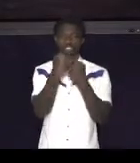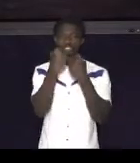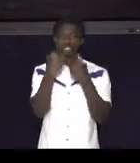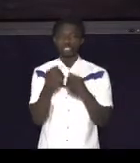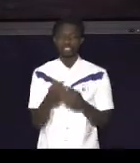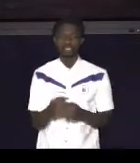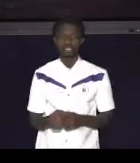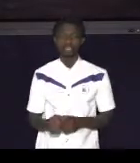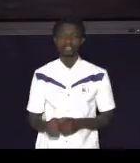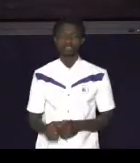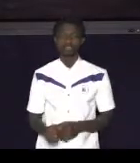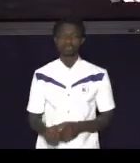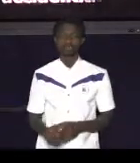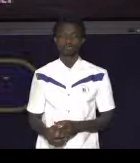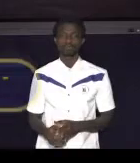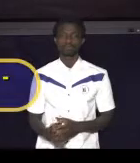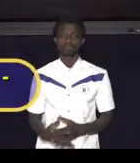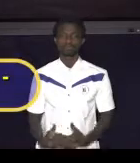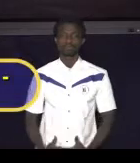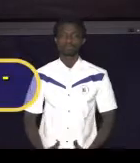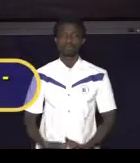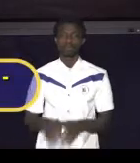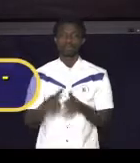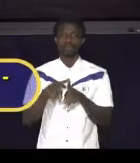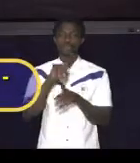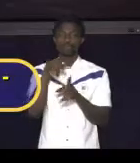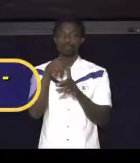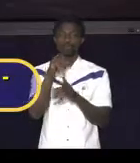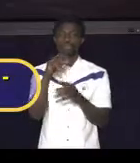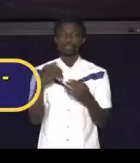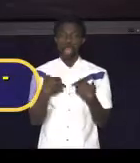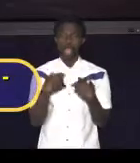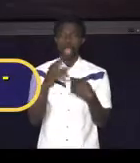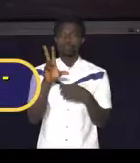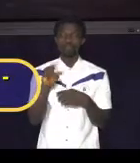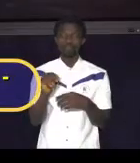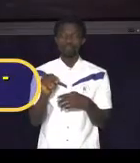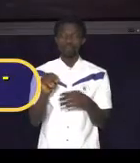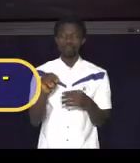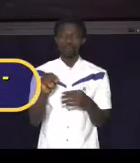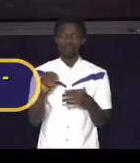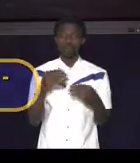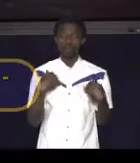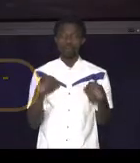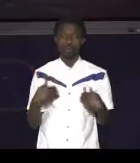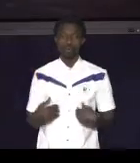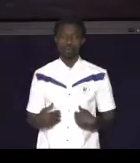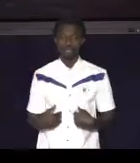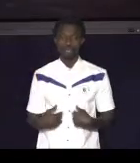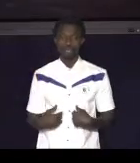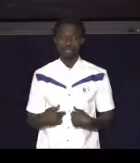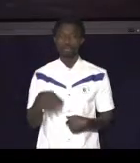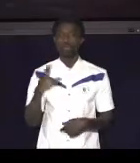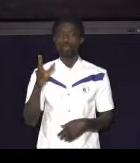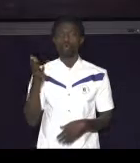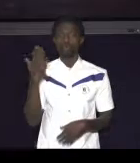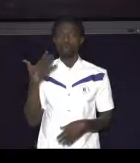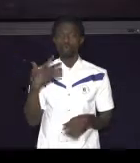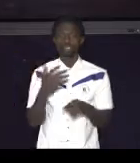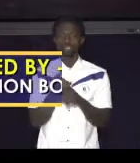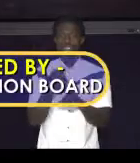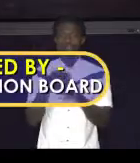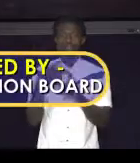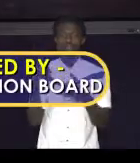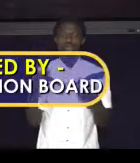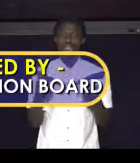hurt in the accident. But when you have nobody was recovered from the accident, that